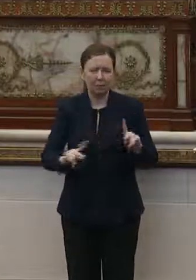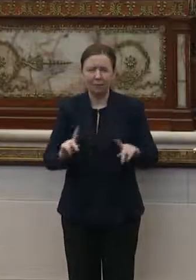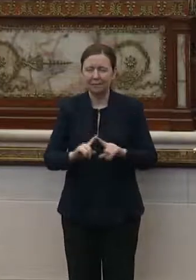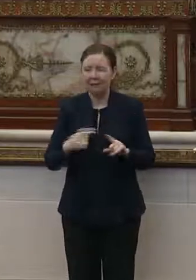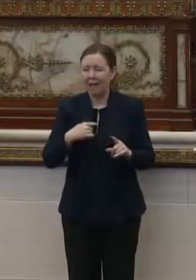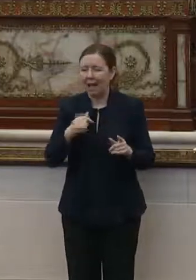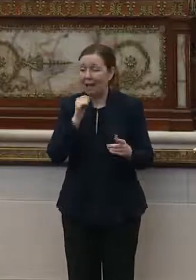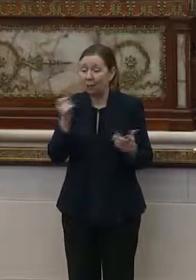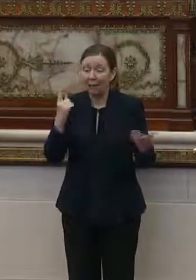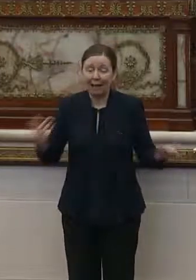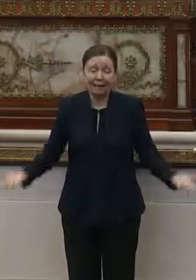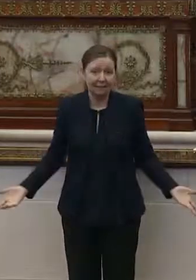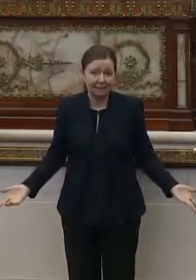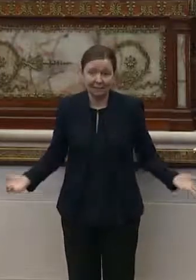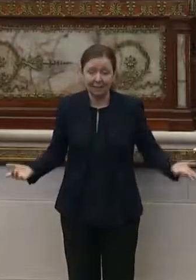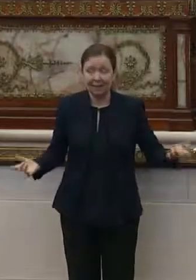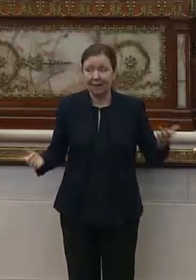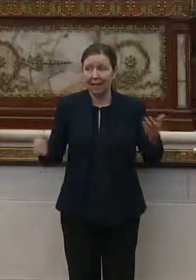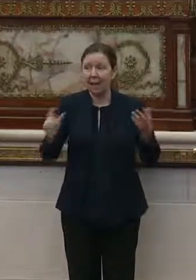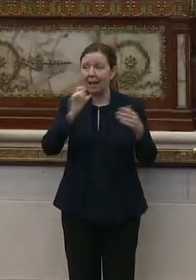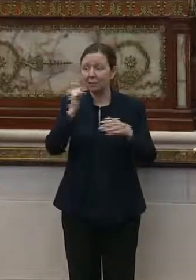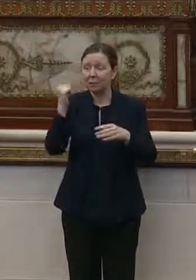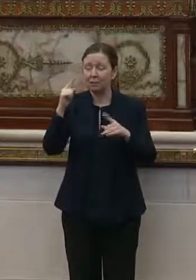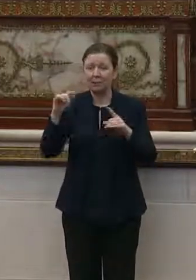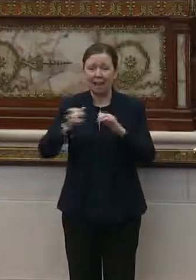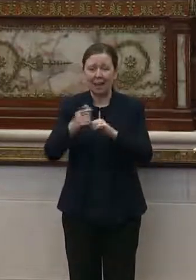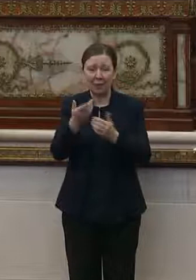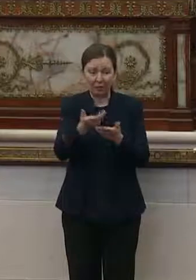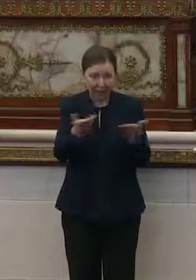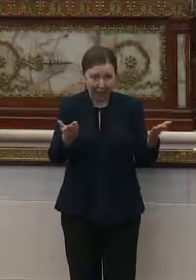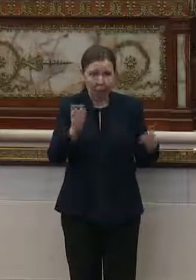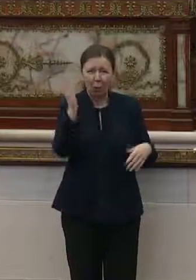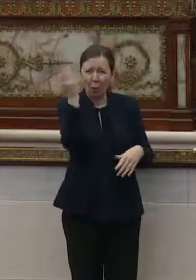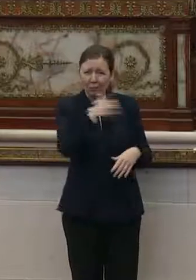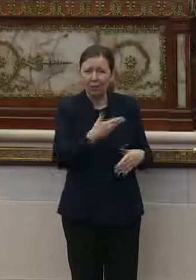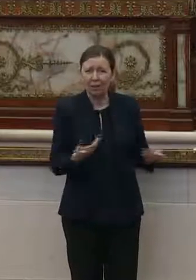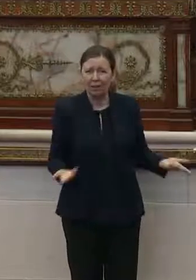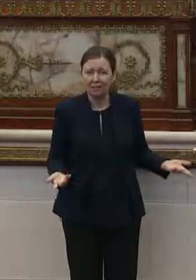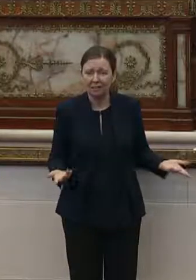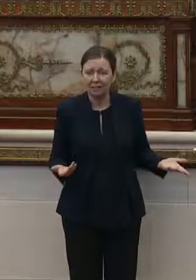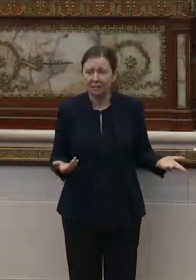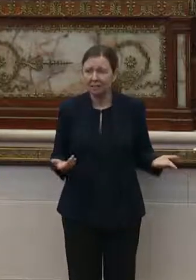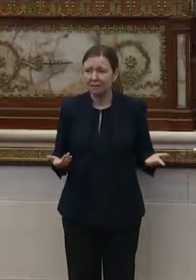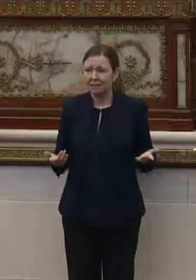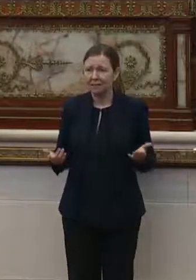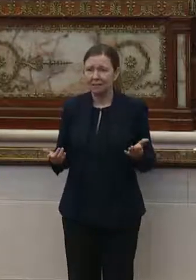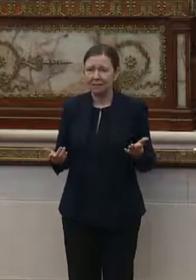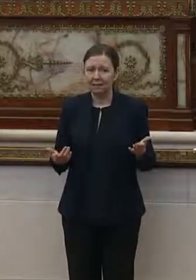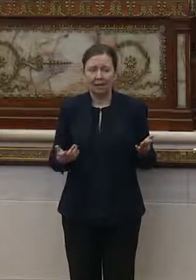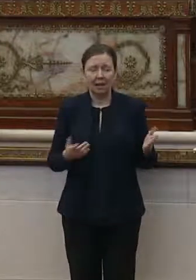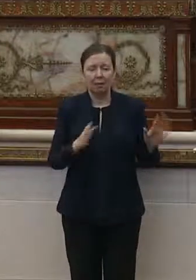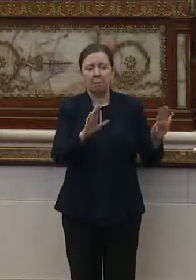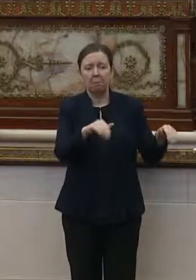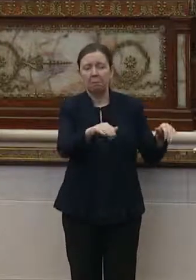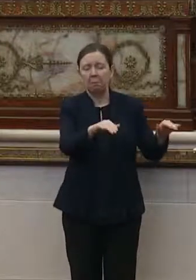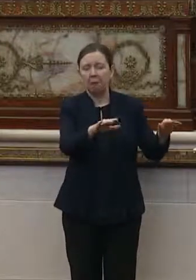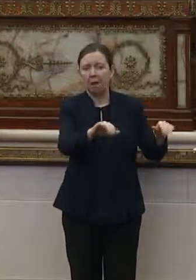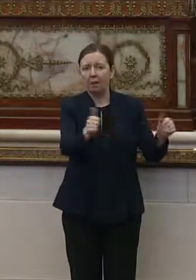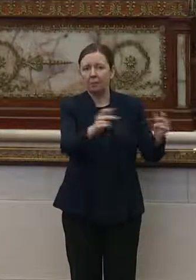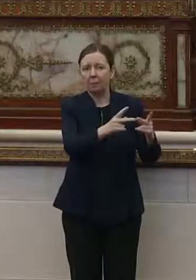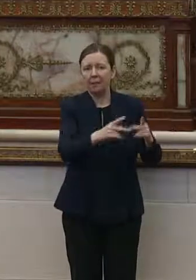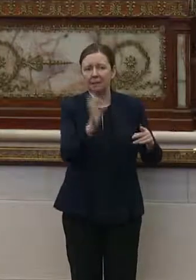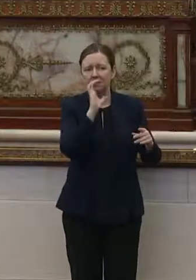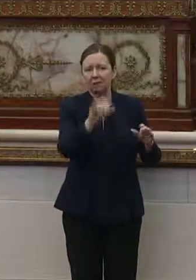understand. I don't get it. I don't get how they were overlooked completely and referred to other outlets, referred other